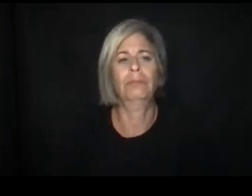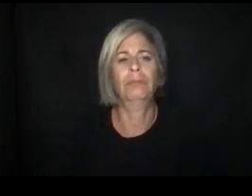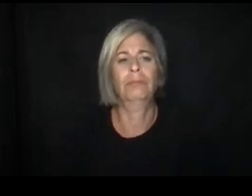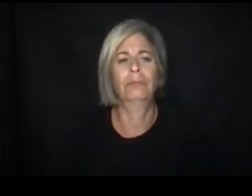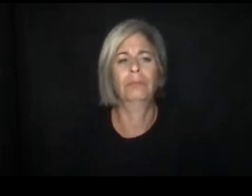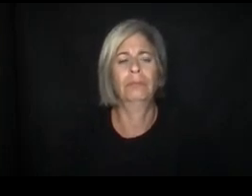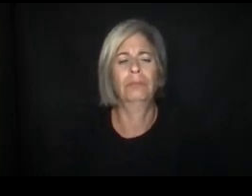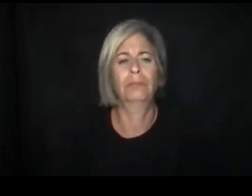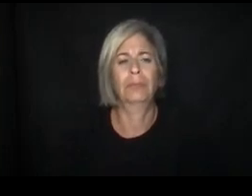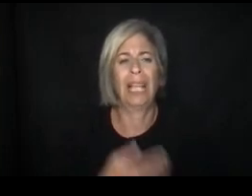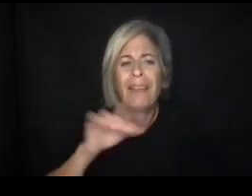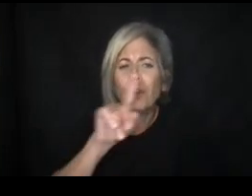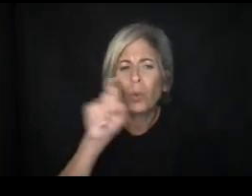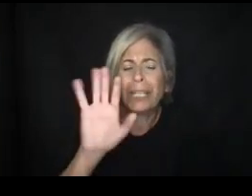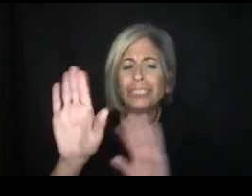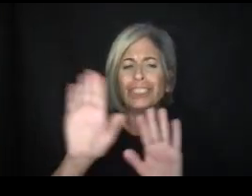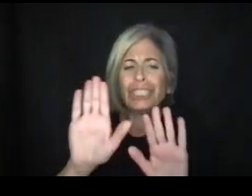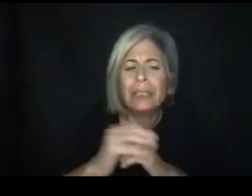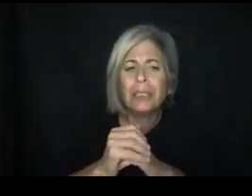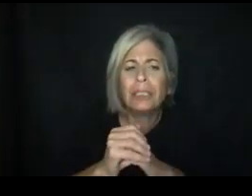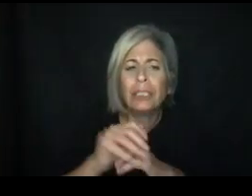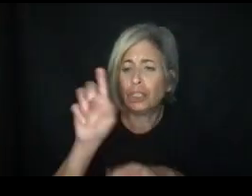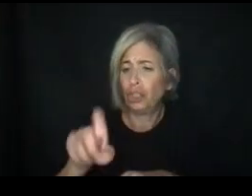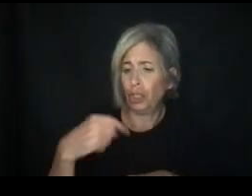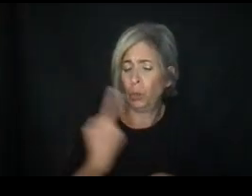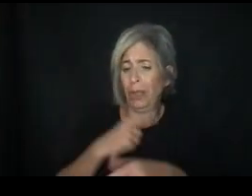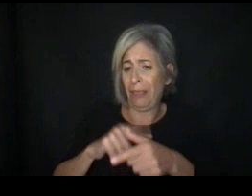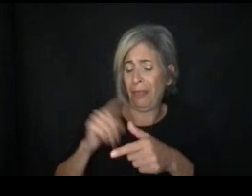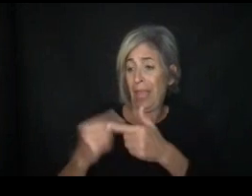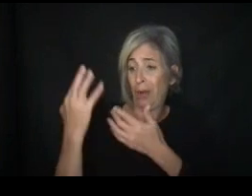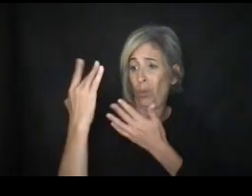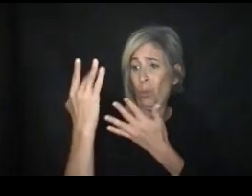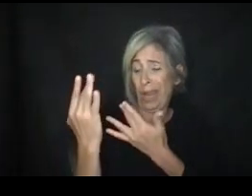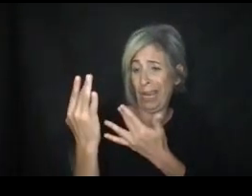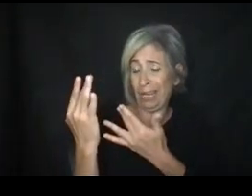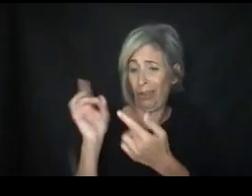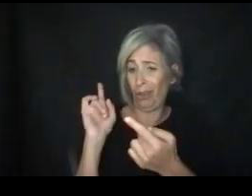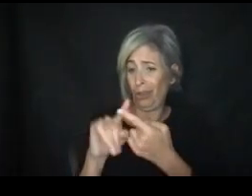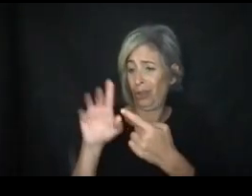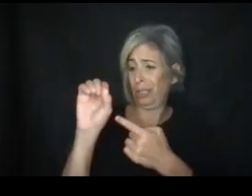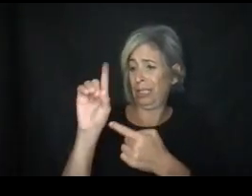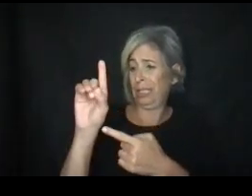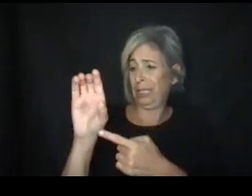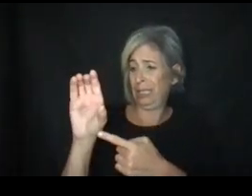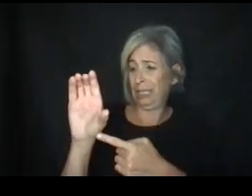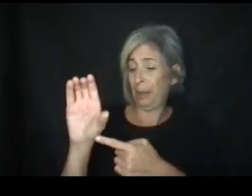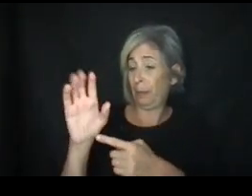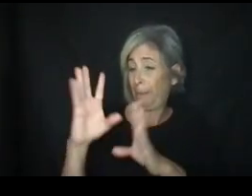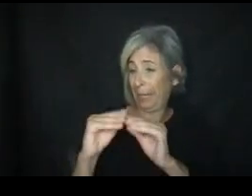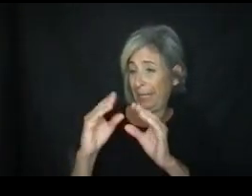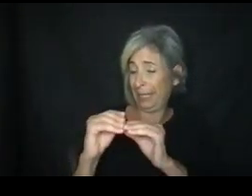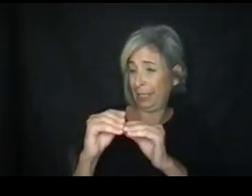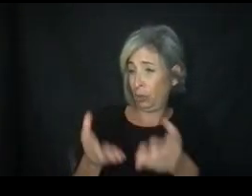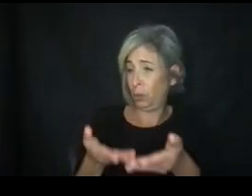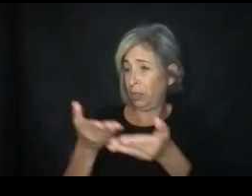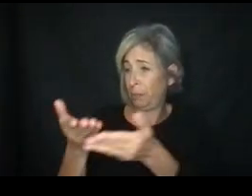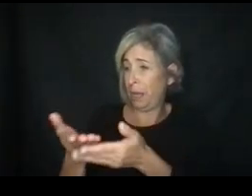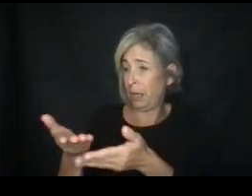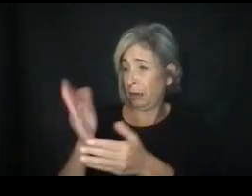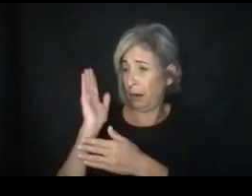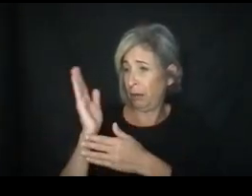actually just have a question. So should we then wait till the December meeting to submit a